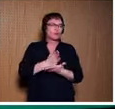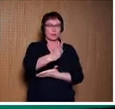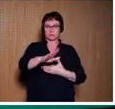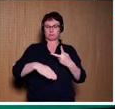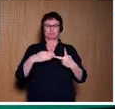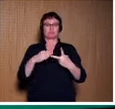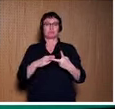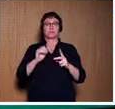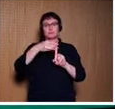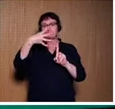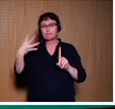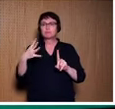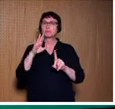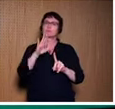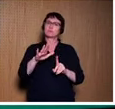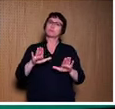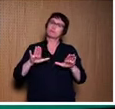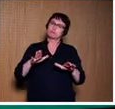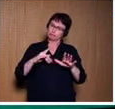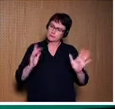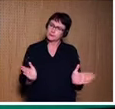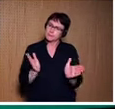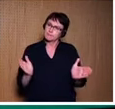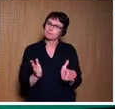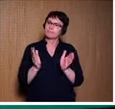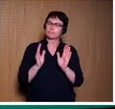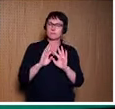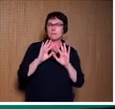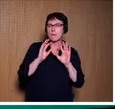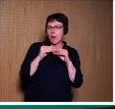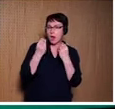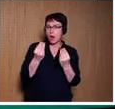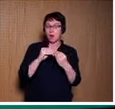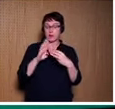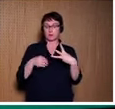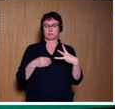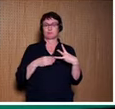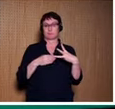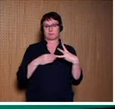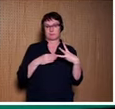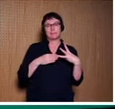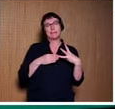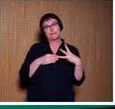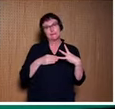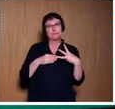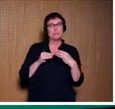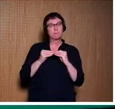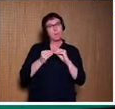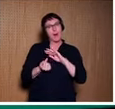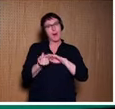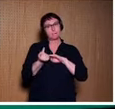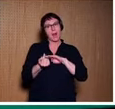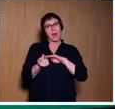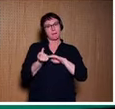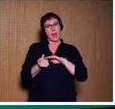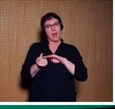strengthening LGBTQ plus movement, but also challenging some of the risks and actions that each of